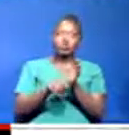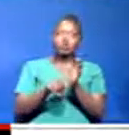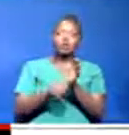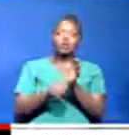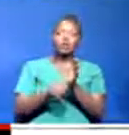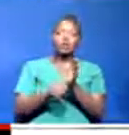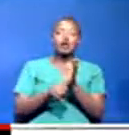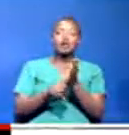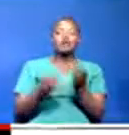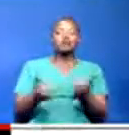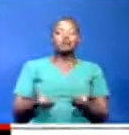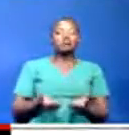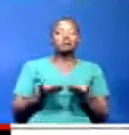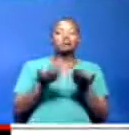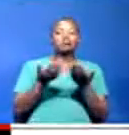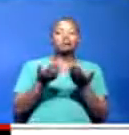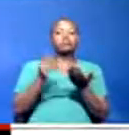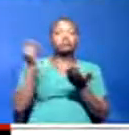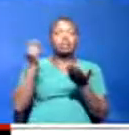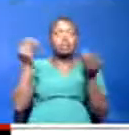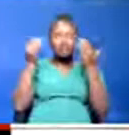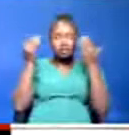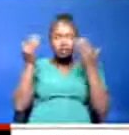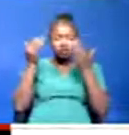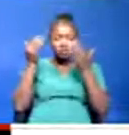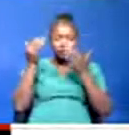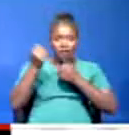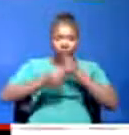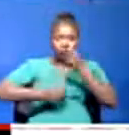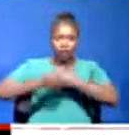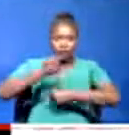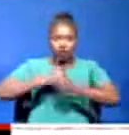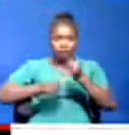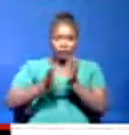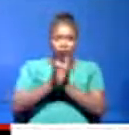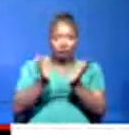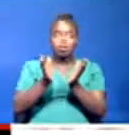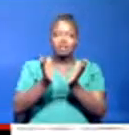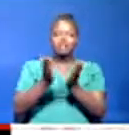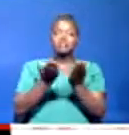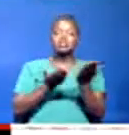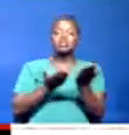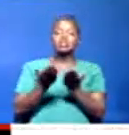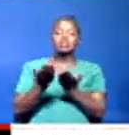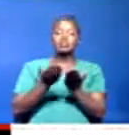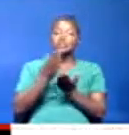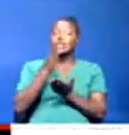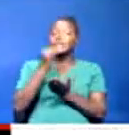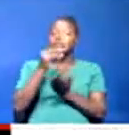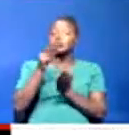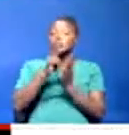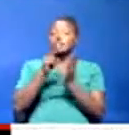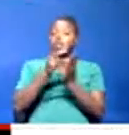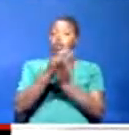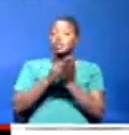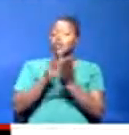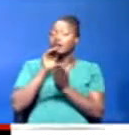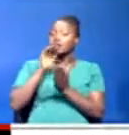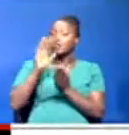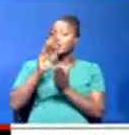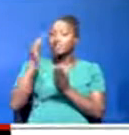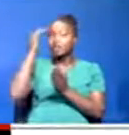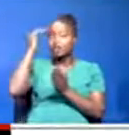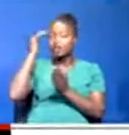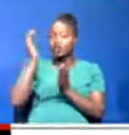stimulated Kenya's inventiveness and rejuvenated the public service. In a speech read on his behalf by the head of public service,